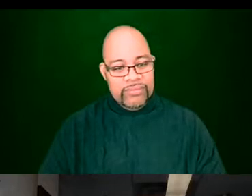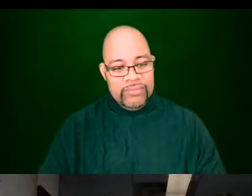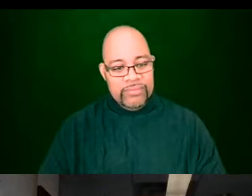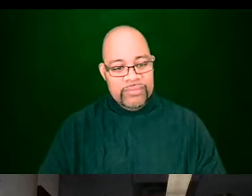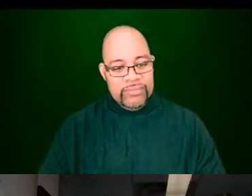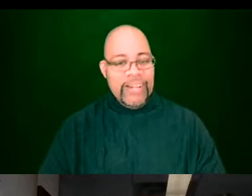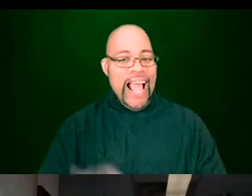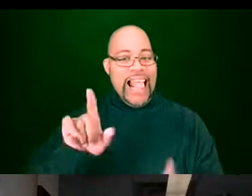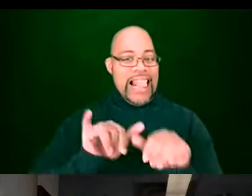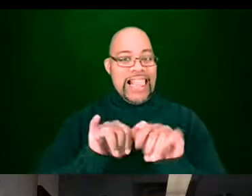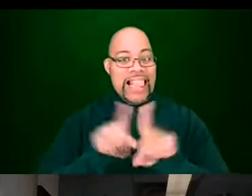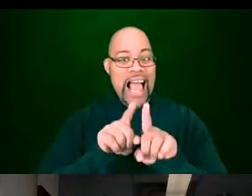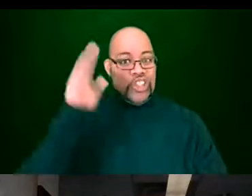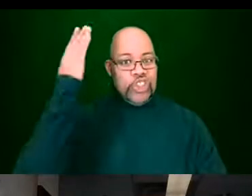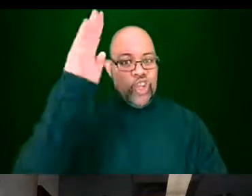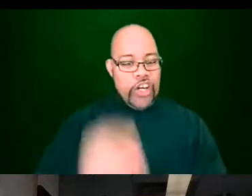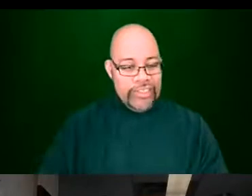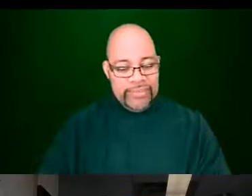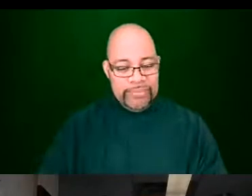Like sharks.